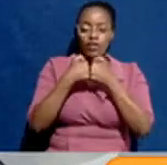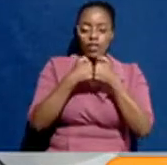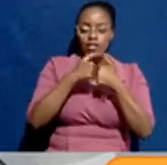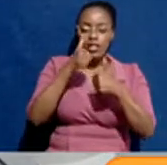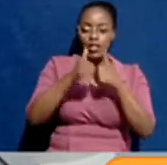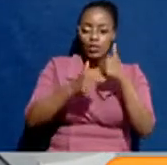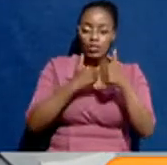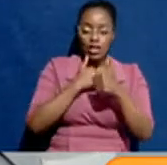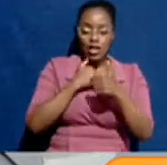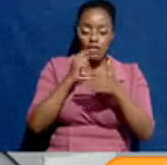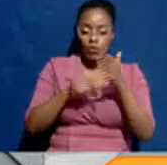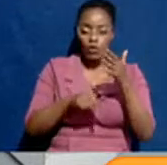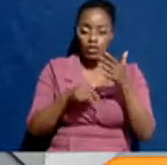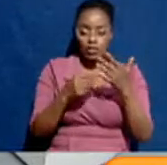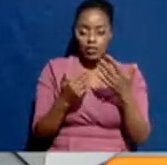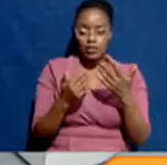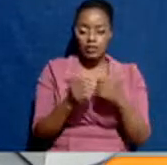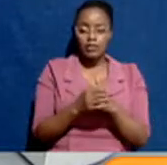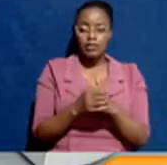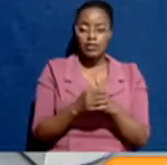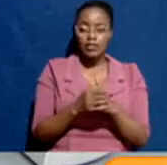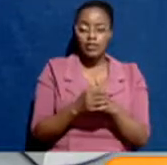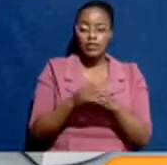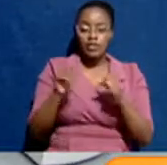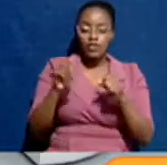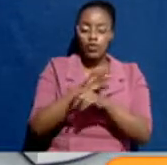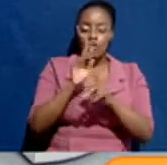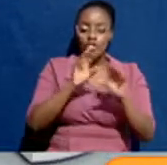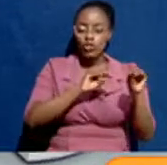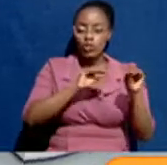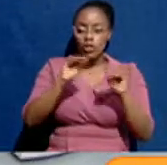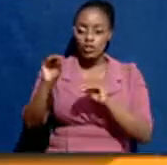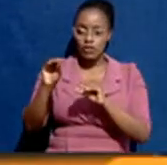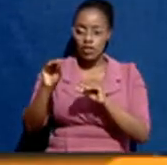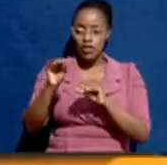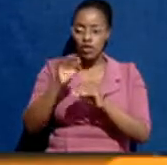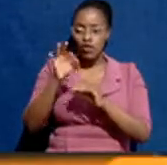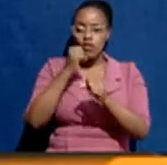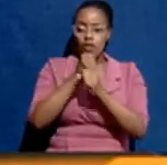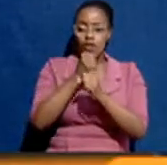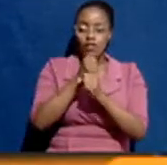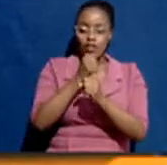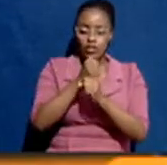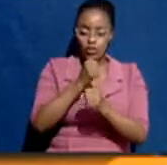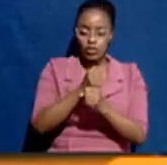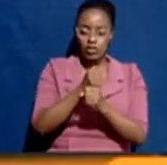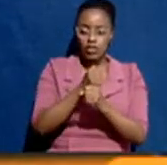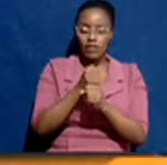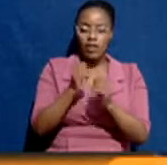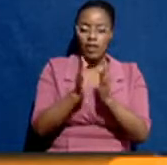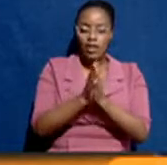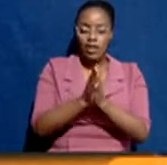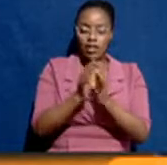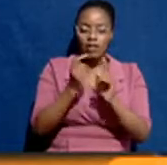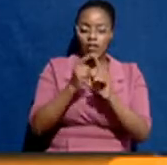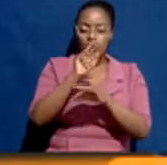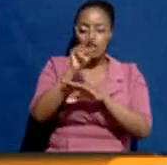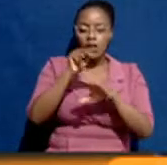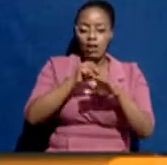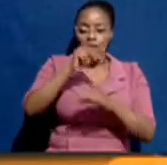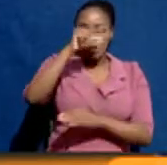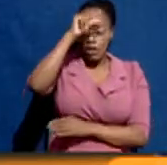is, of course, full transfer of functions from the national